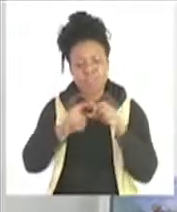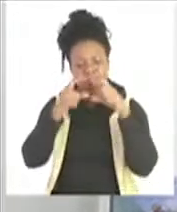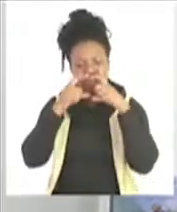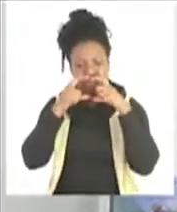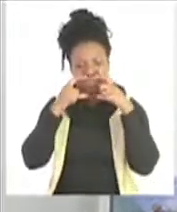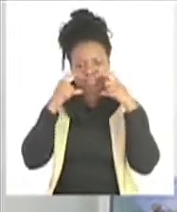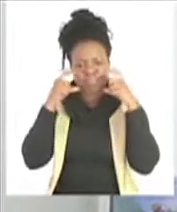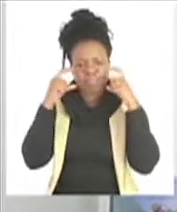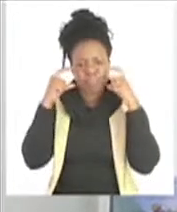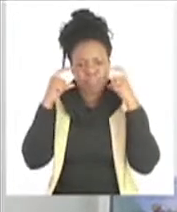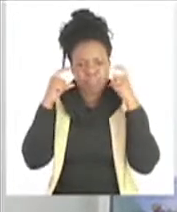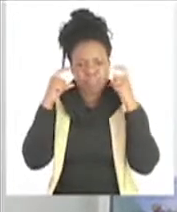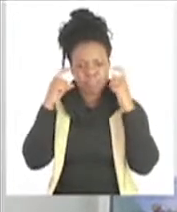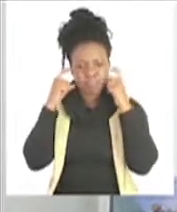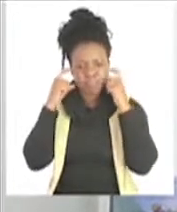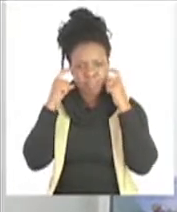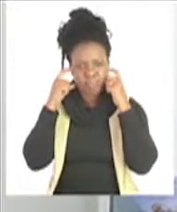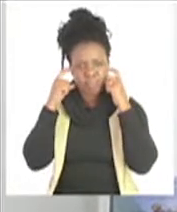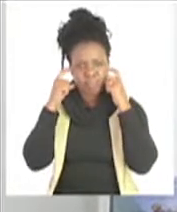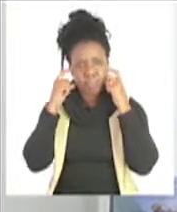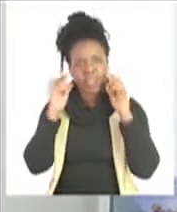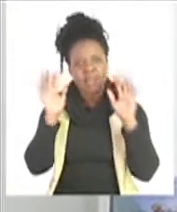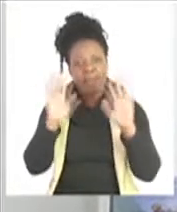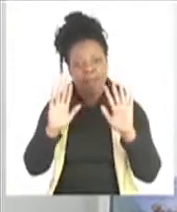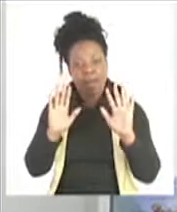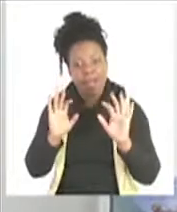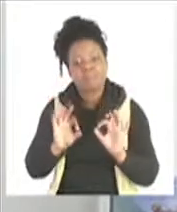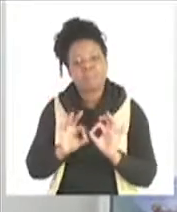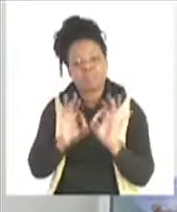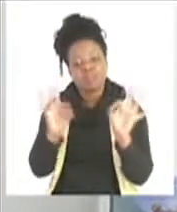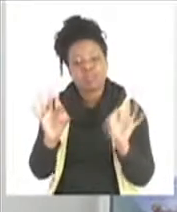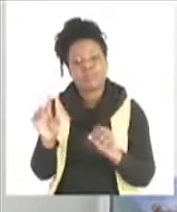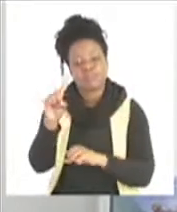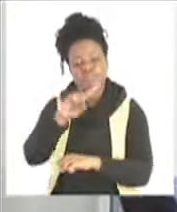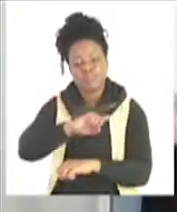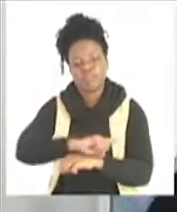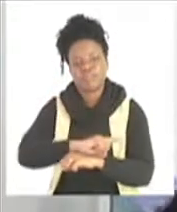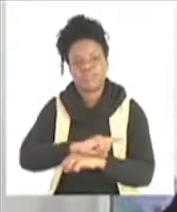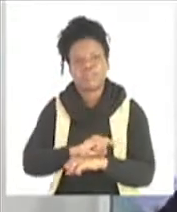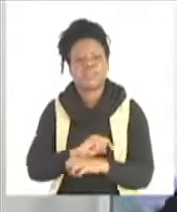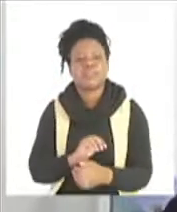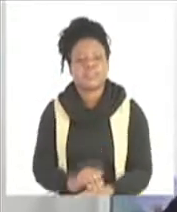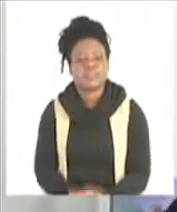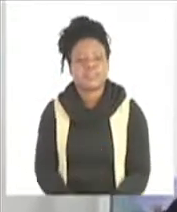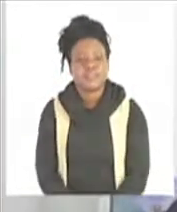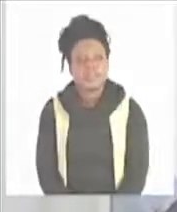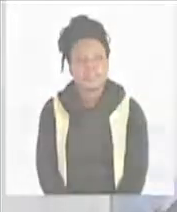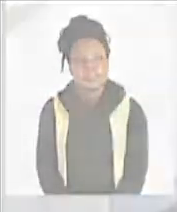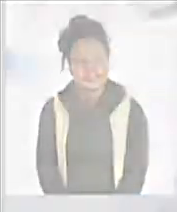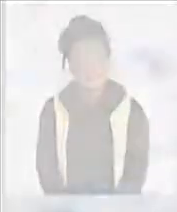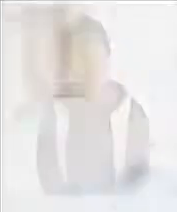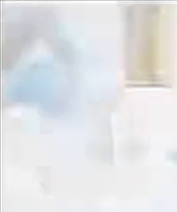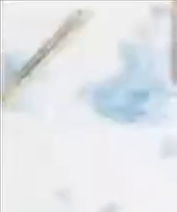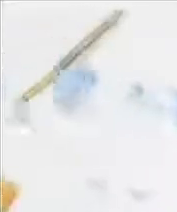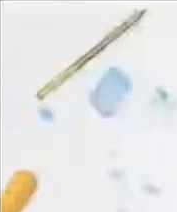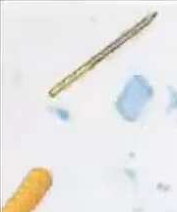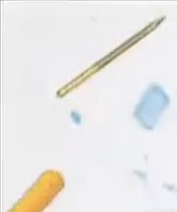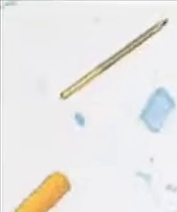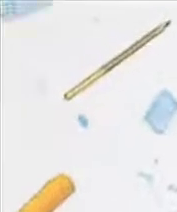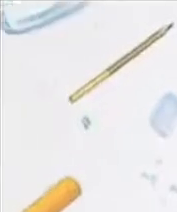mask. And from me and Chanel, have a wonderful day. Goodbye.